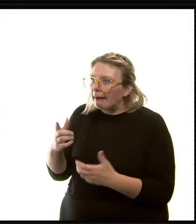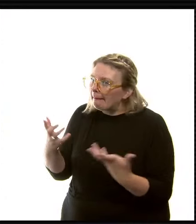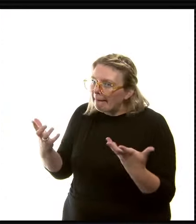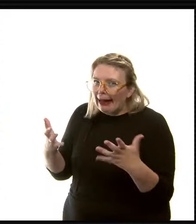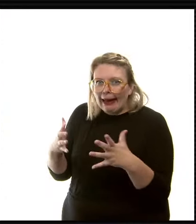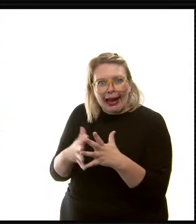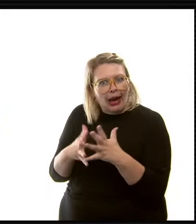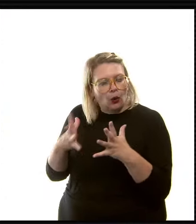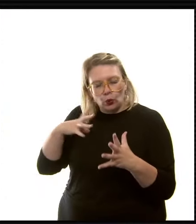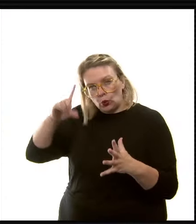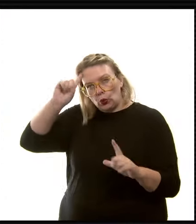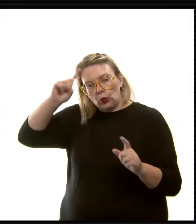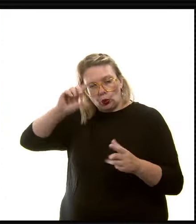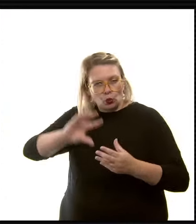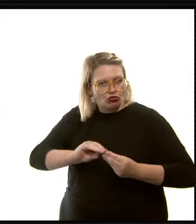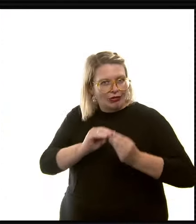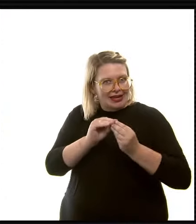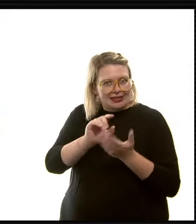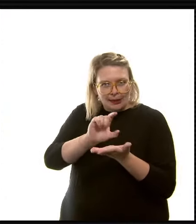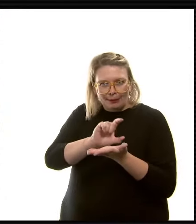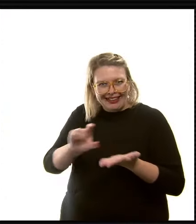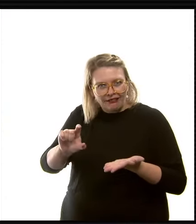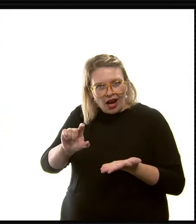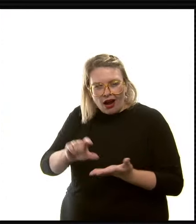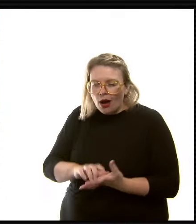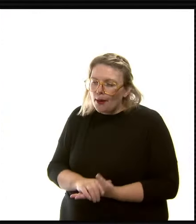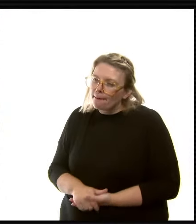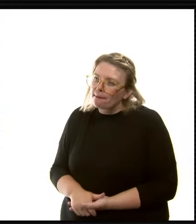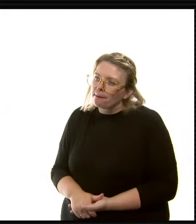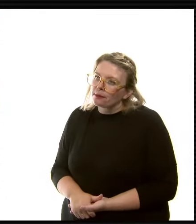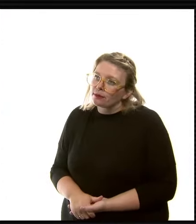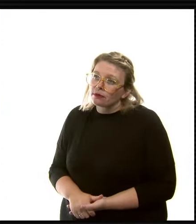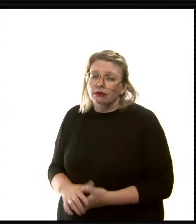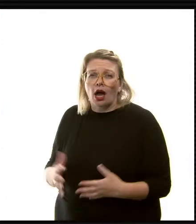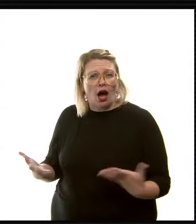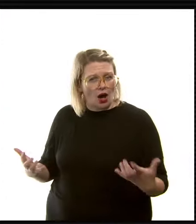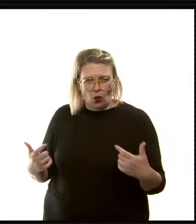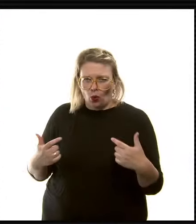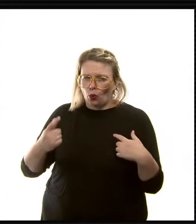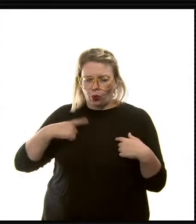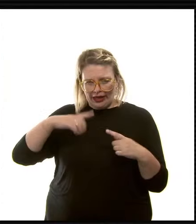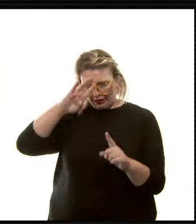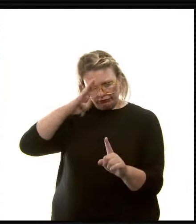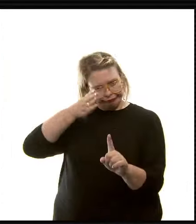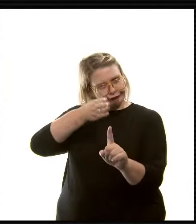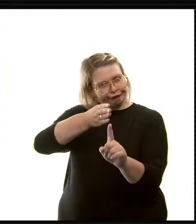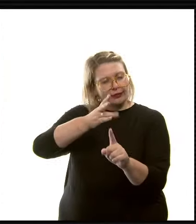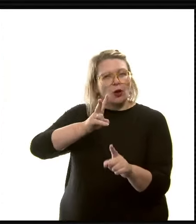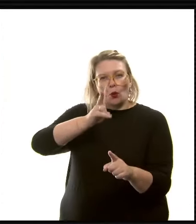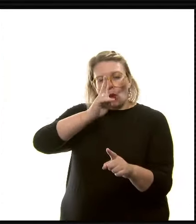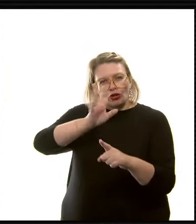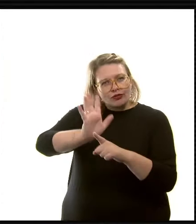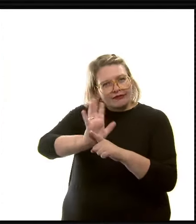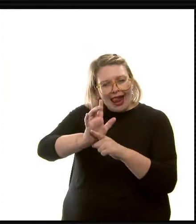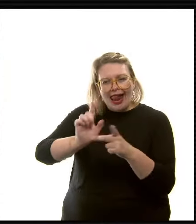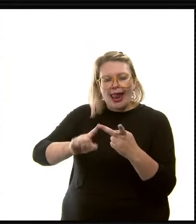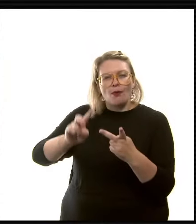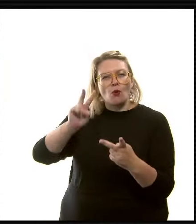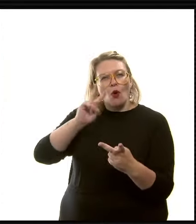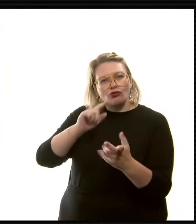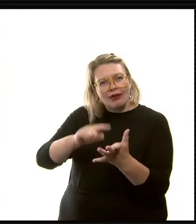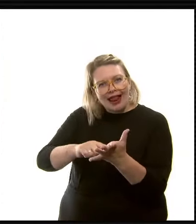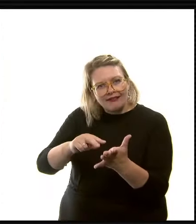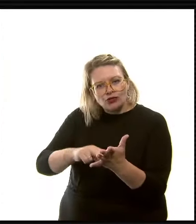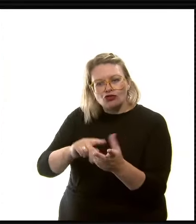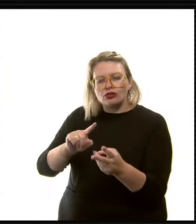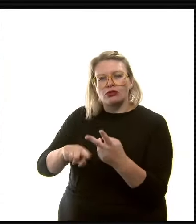start when you're designing minifigures based on them? Yeah, well, we're going right to the source, the movies, the TV shows, and the video